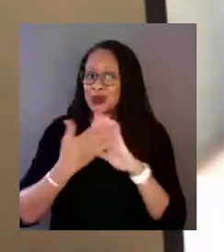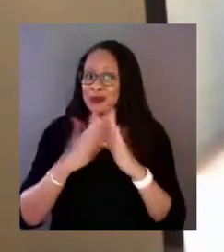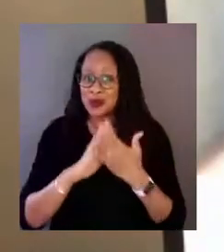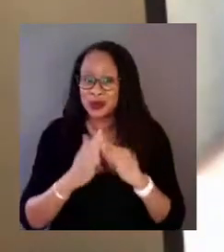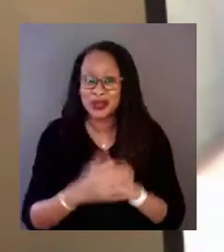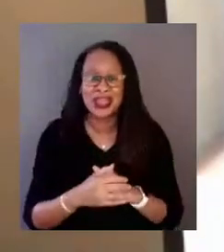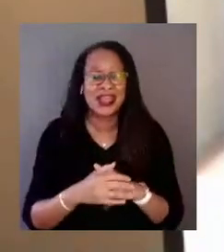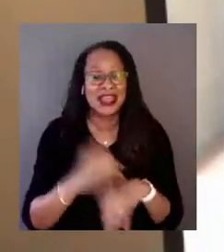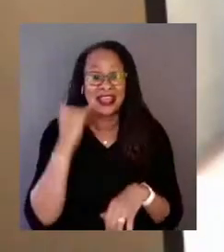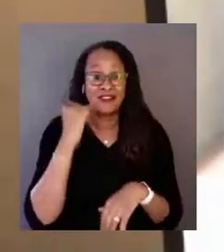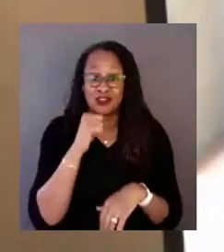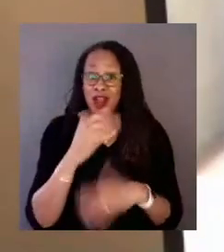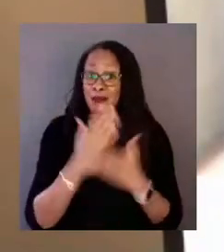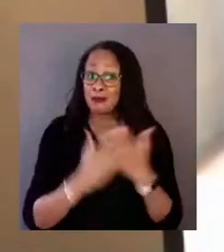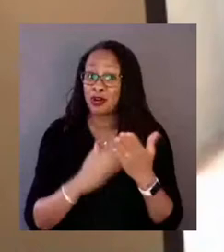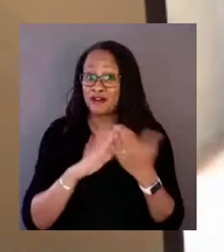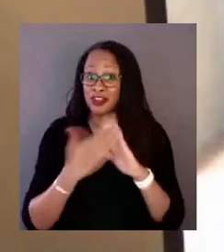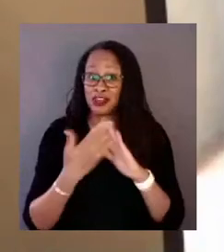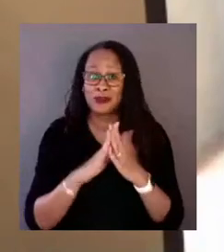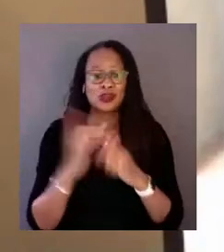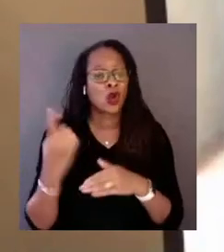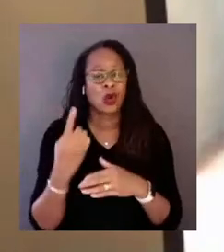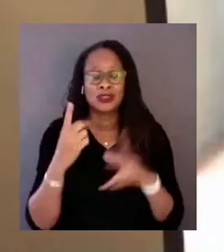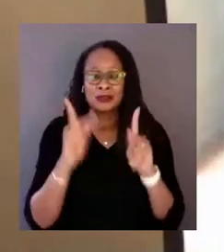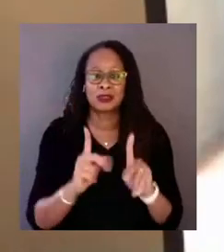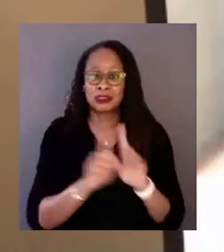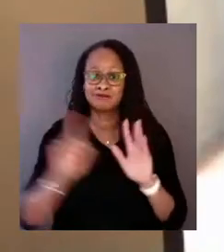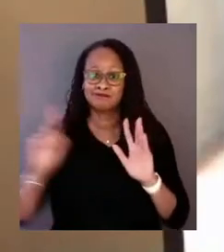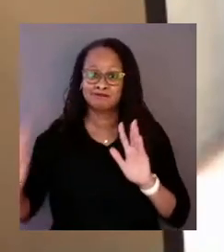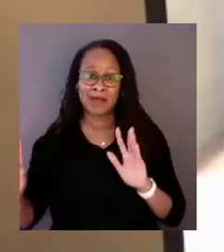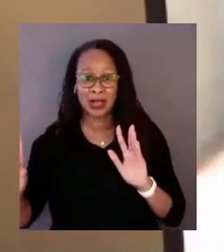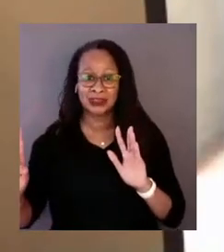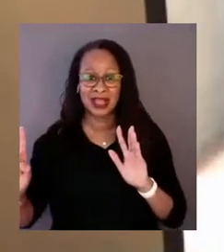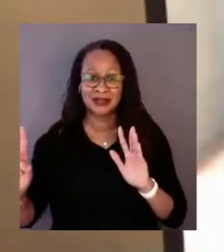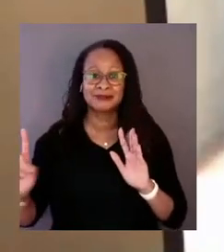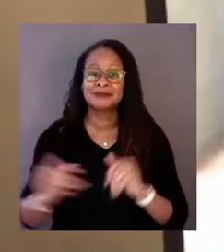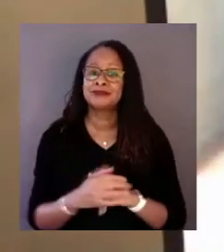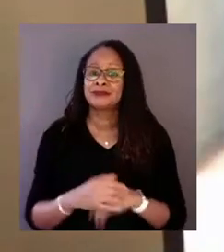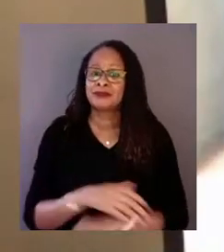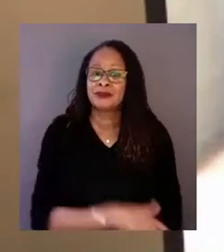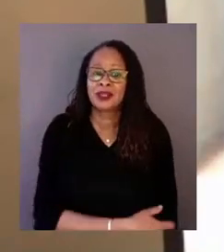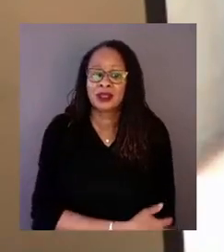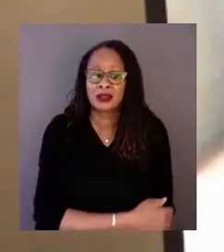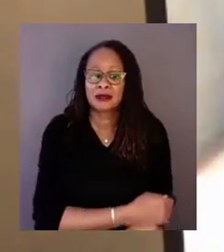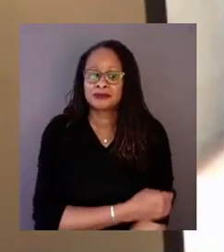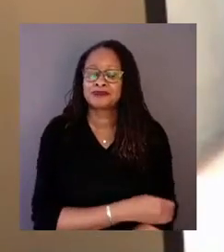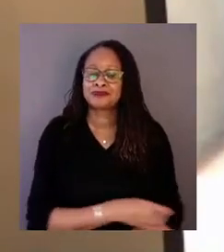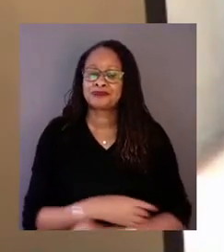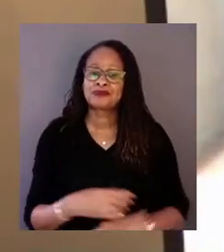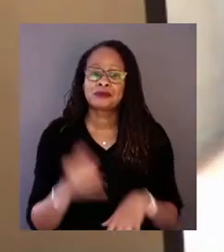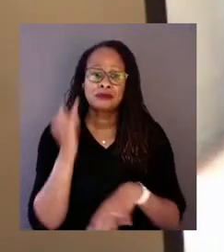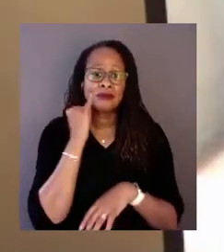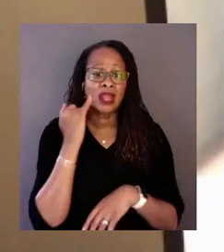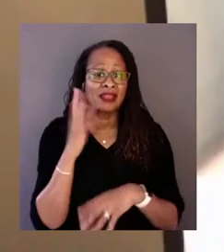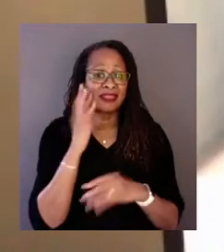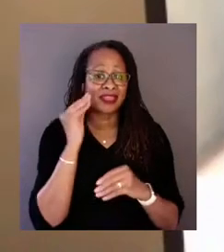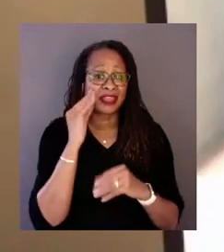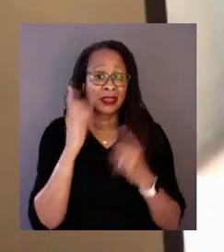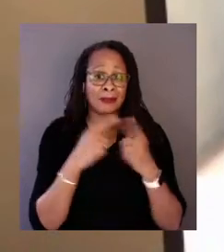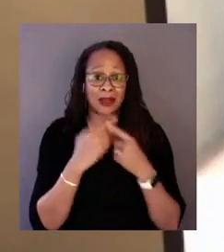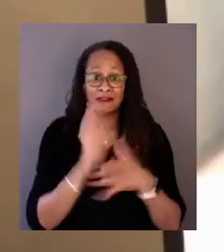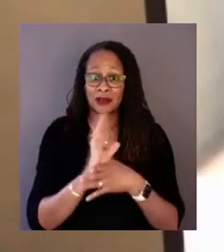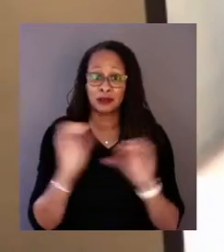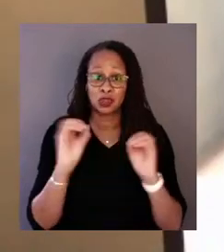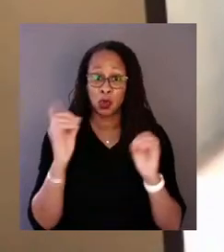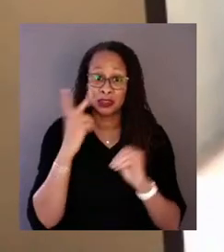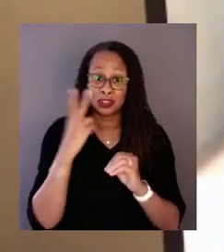community, then you're always that person that's on the outside. But then I'm thinking about, let's say there was a film that no one saw coming, because we know certain distributors